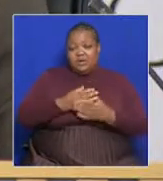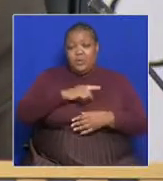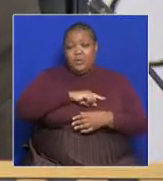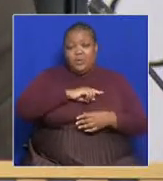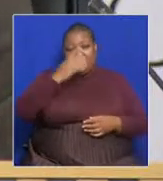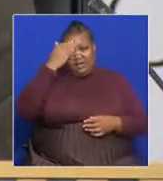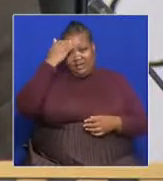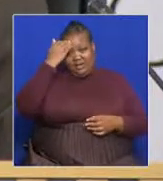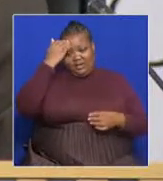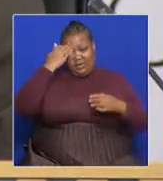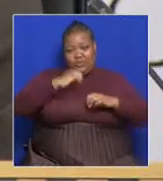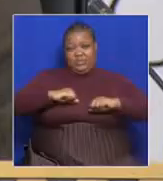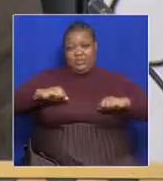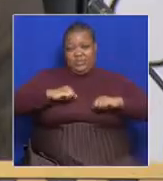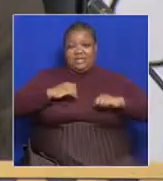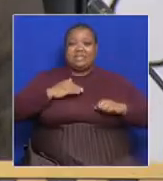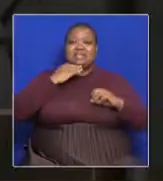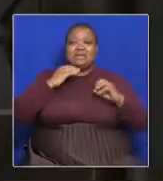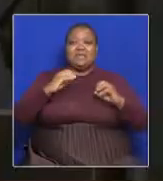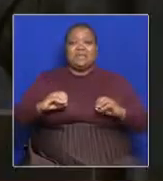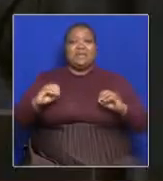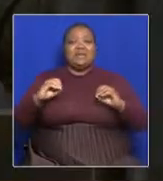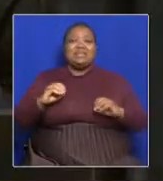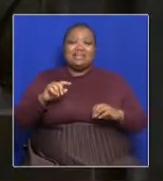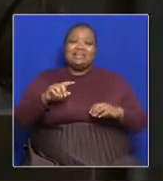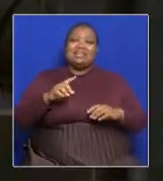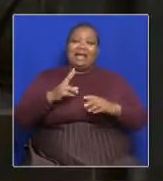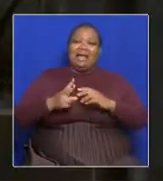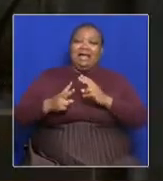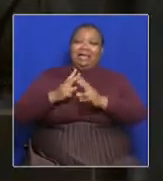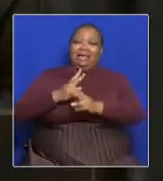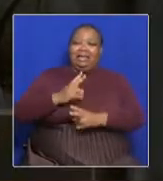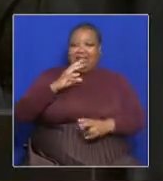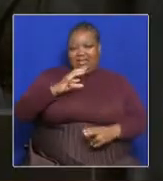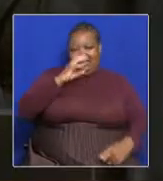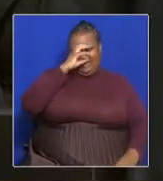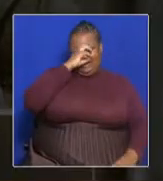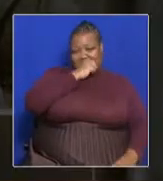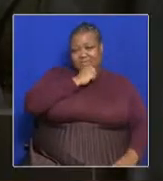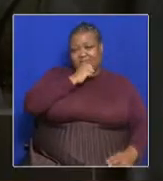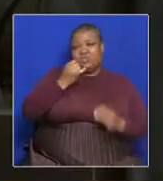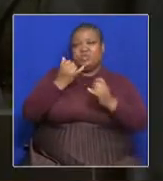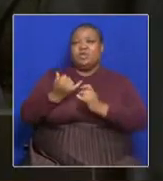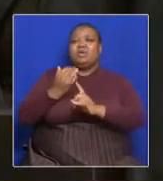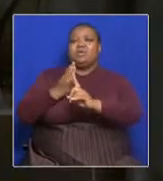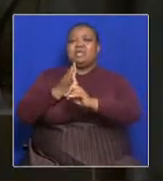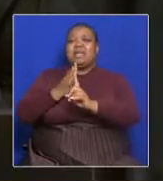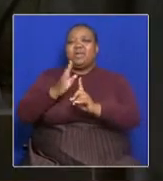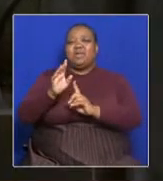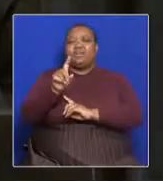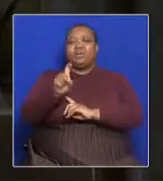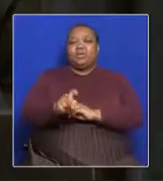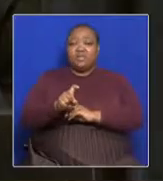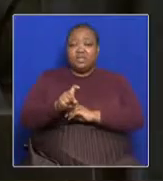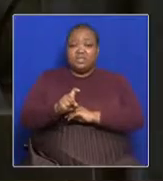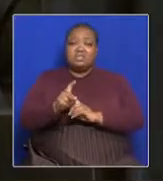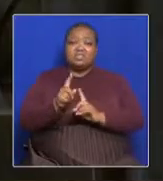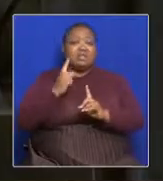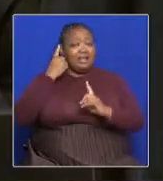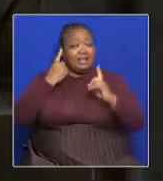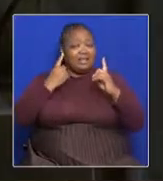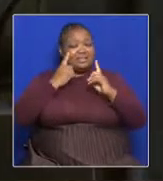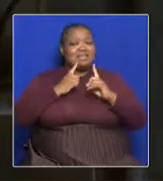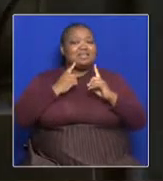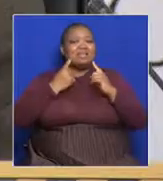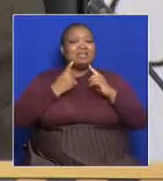is yet another case of an assumption. I'm asking you a direct question, and I think the answer to it is